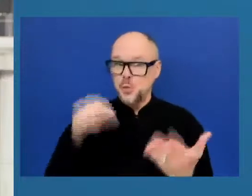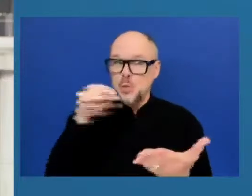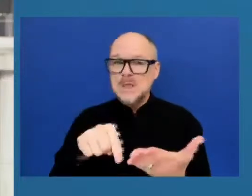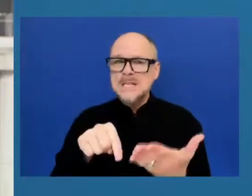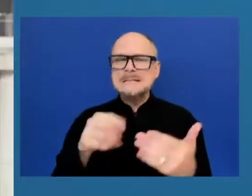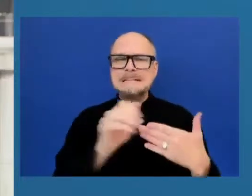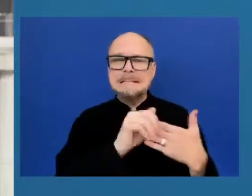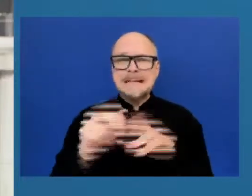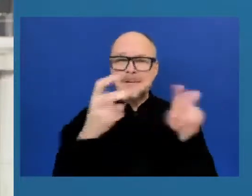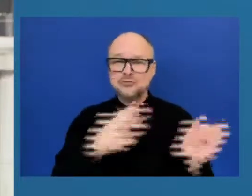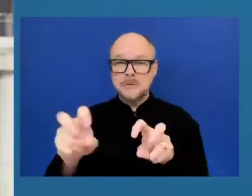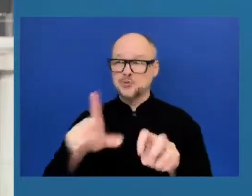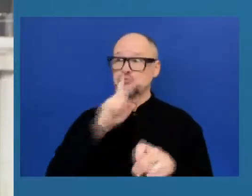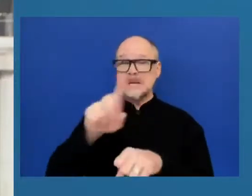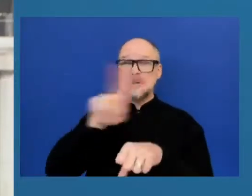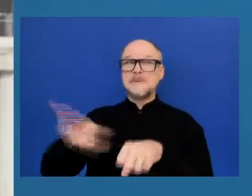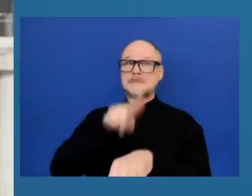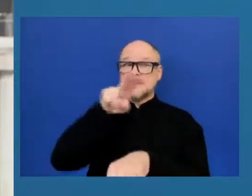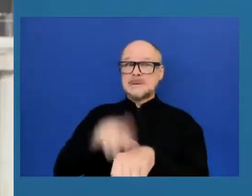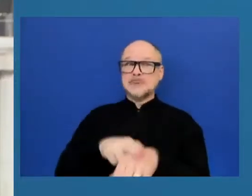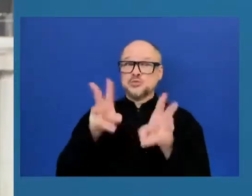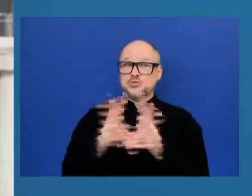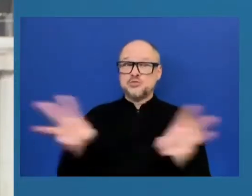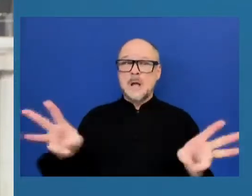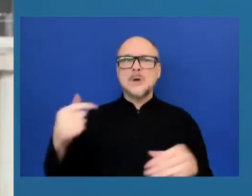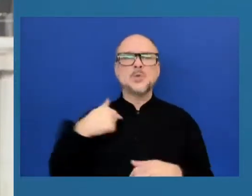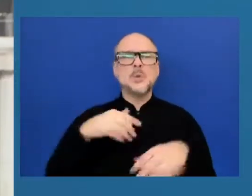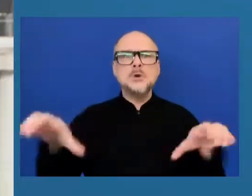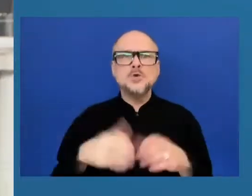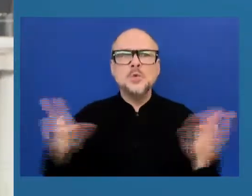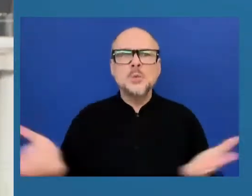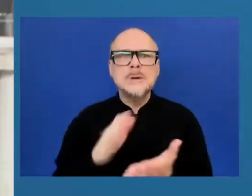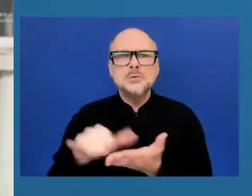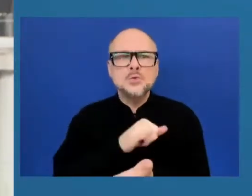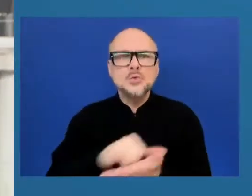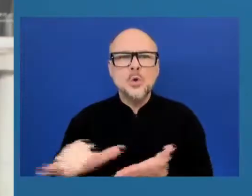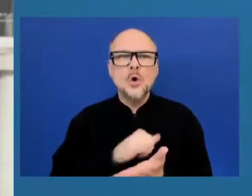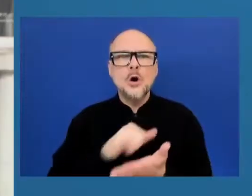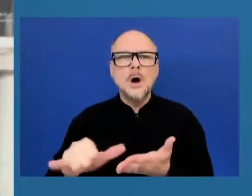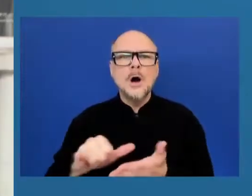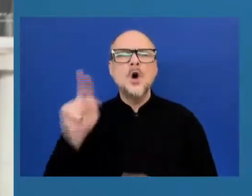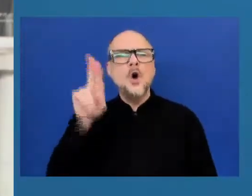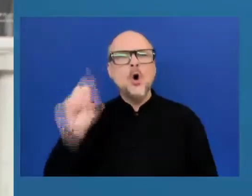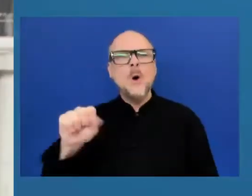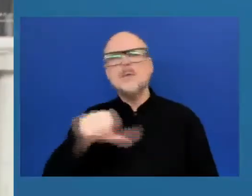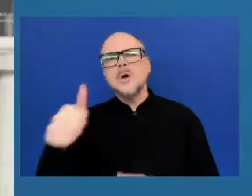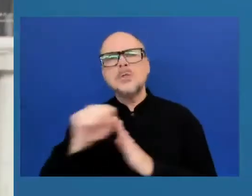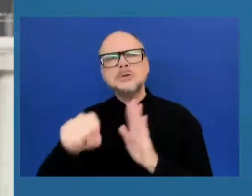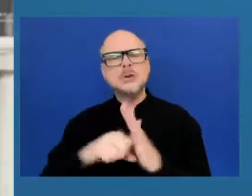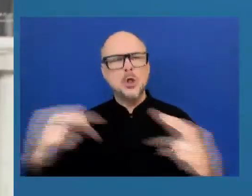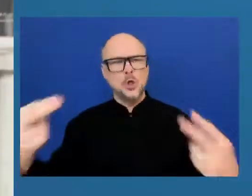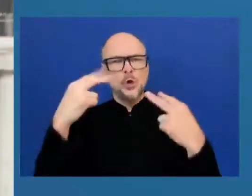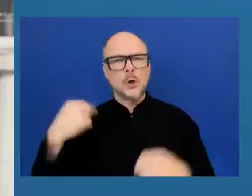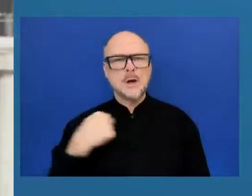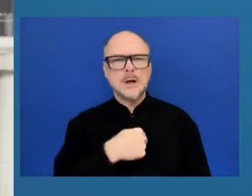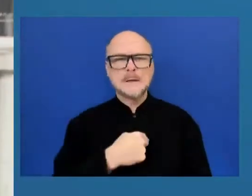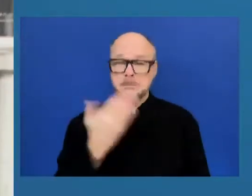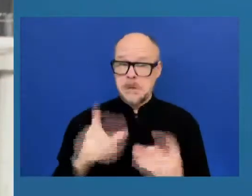for the nation, I mean, what we do here in New York, the country's watching us. And maybe they're a little surprised and it's